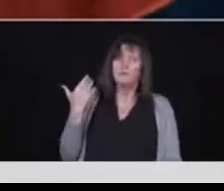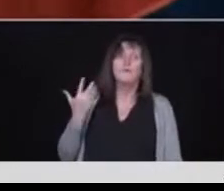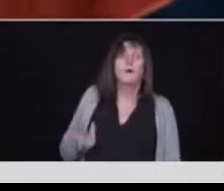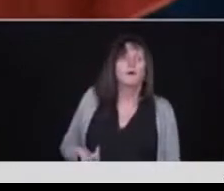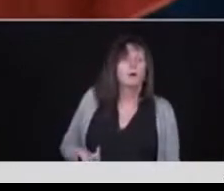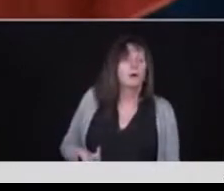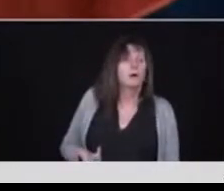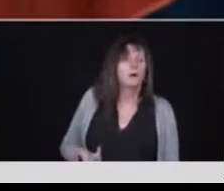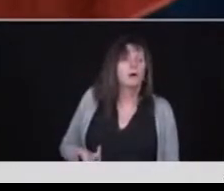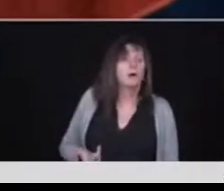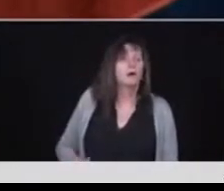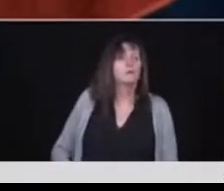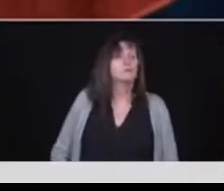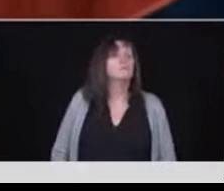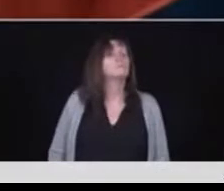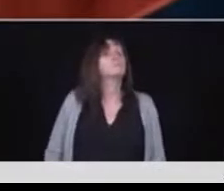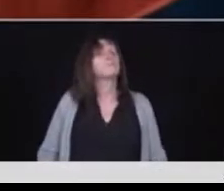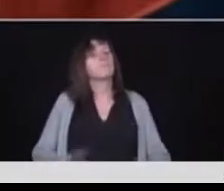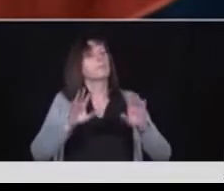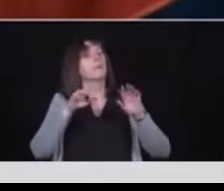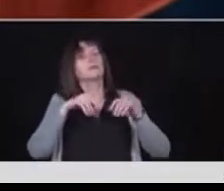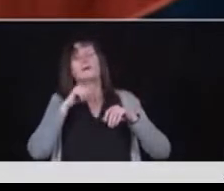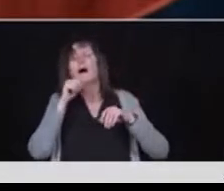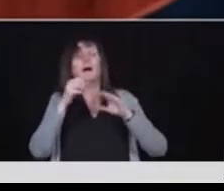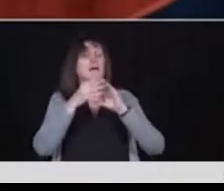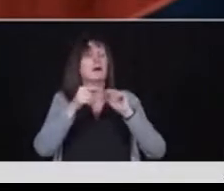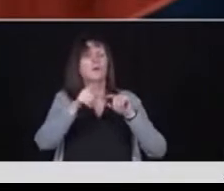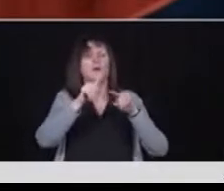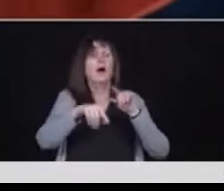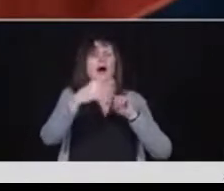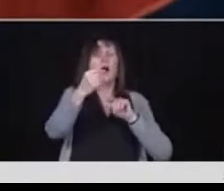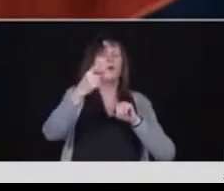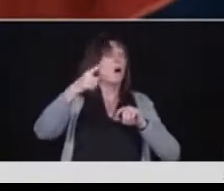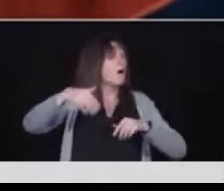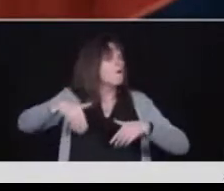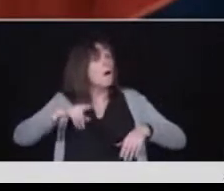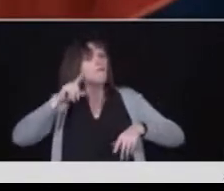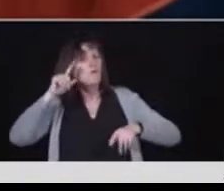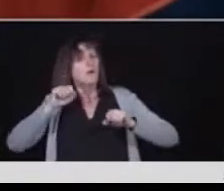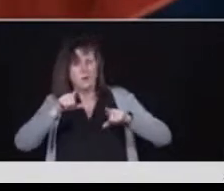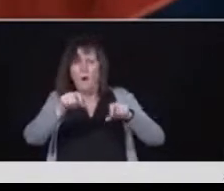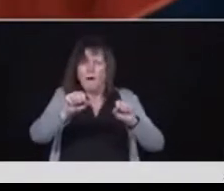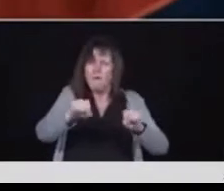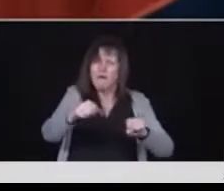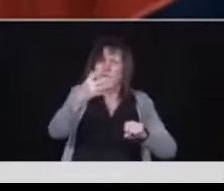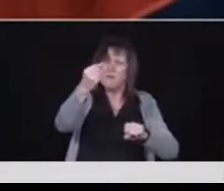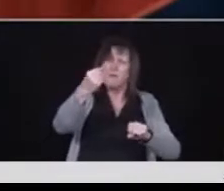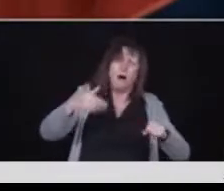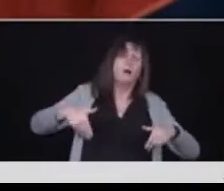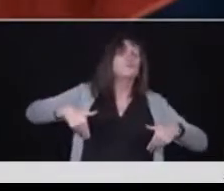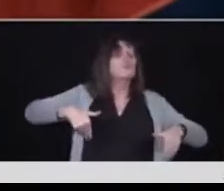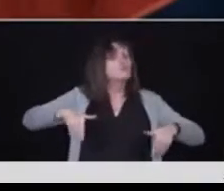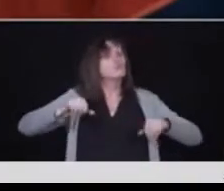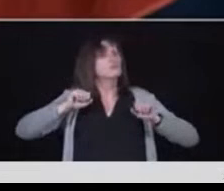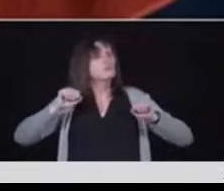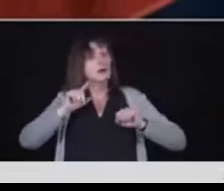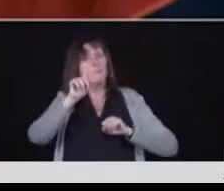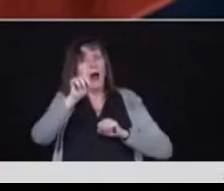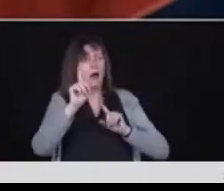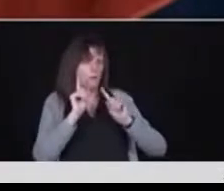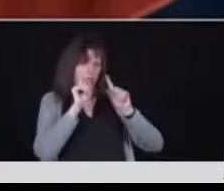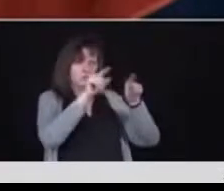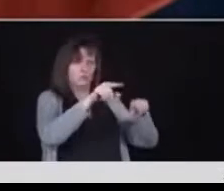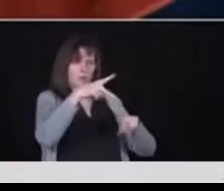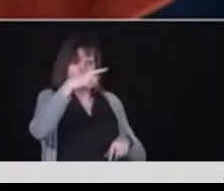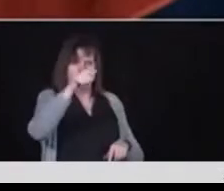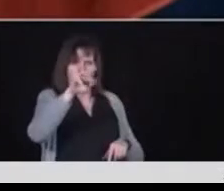take a walk around, and get some exercise. But Jeff, have you ever went by some of these parks?